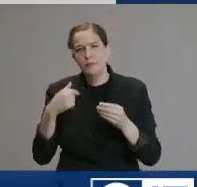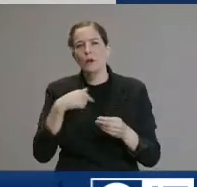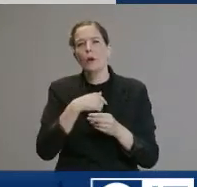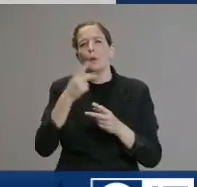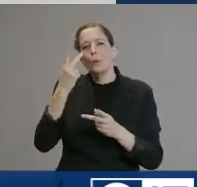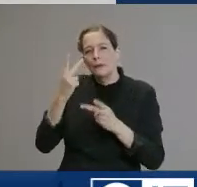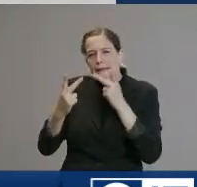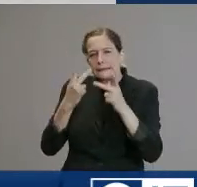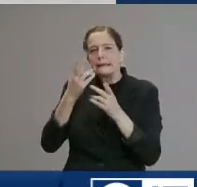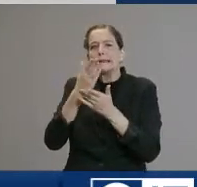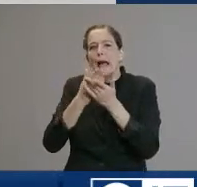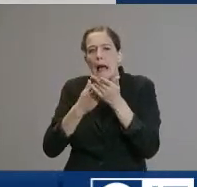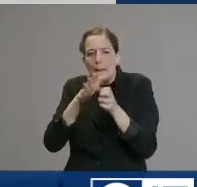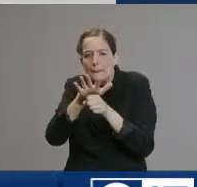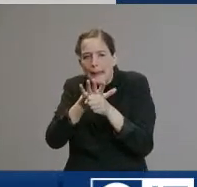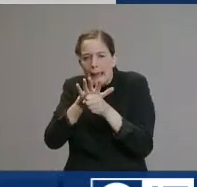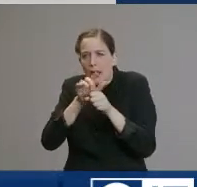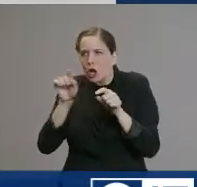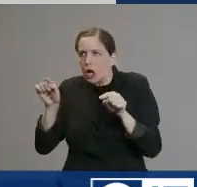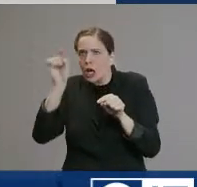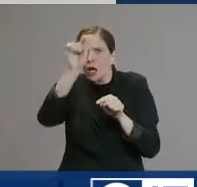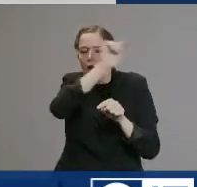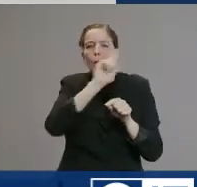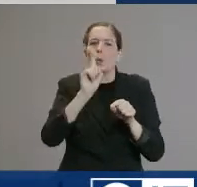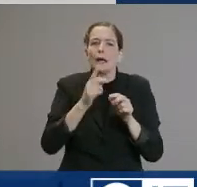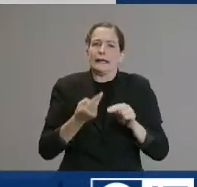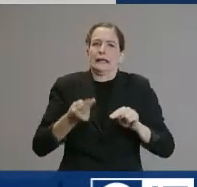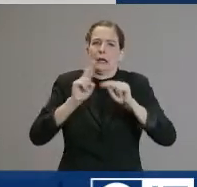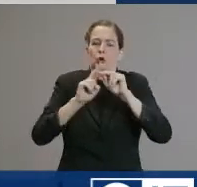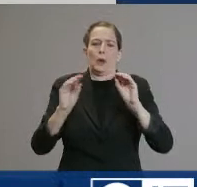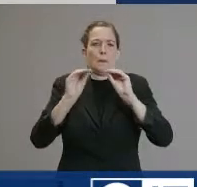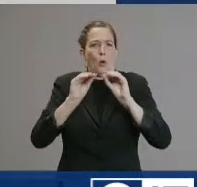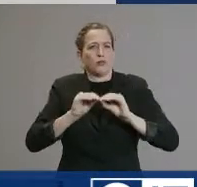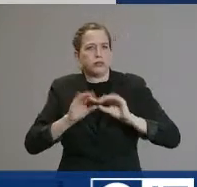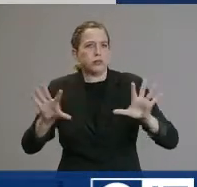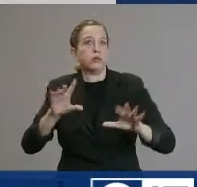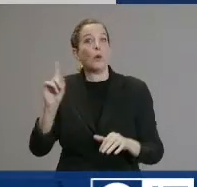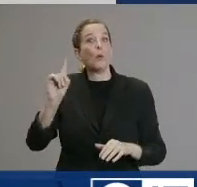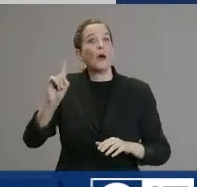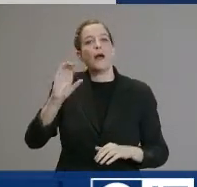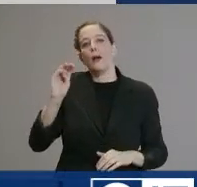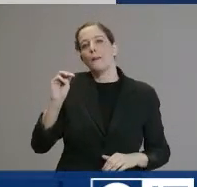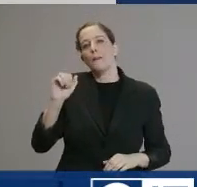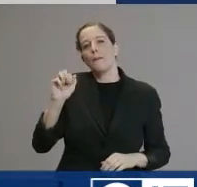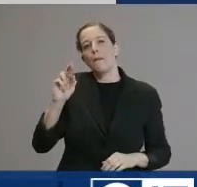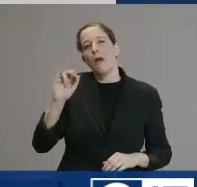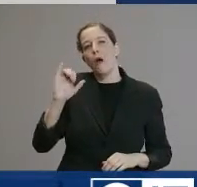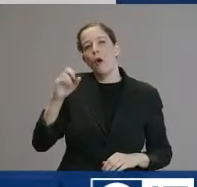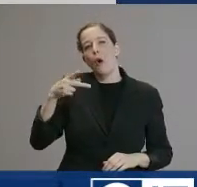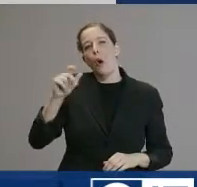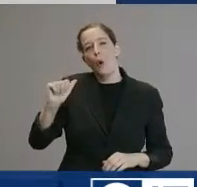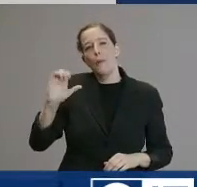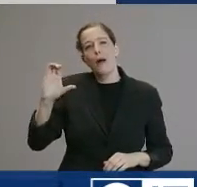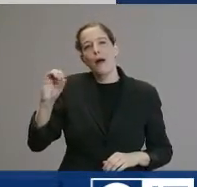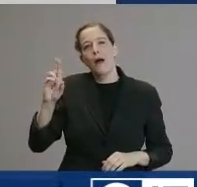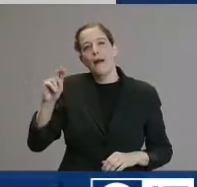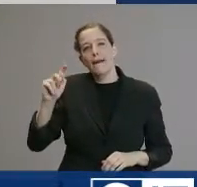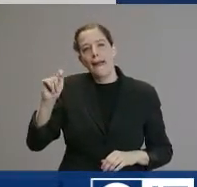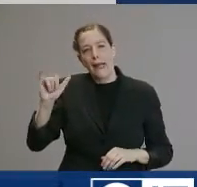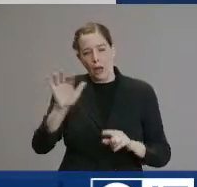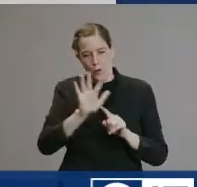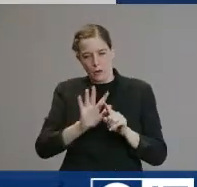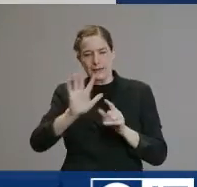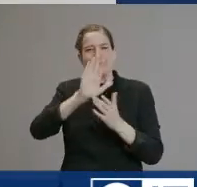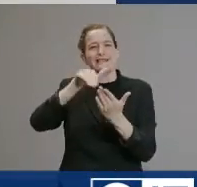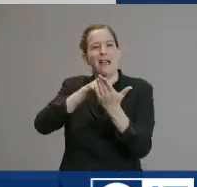We are seeing increased cases in Maricopa County and the central region. We are seeing cases down around our southern border. We